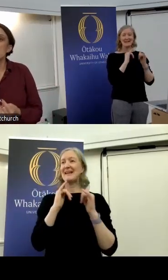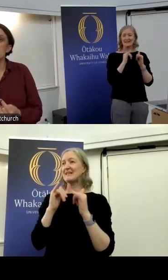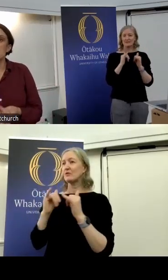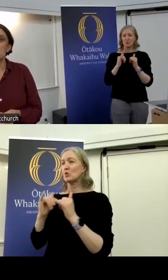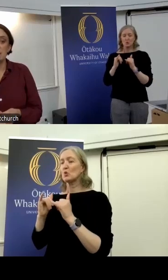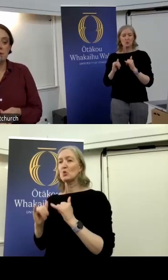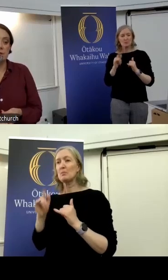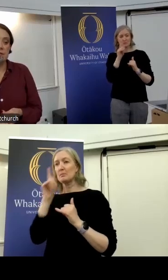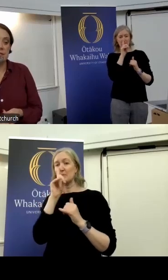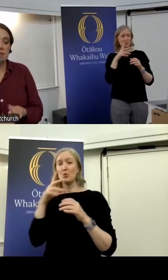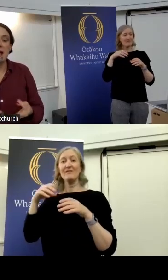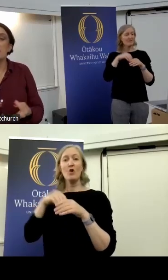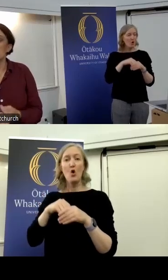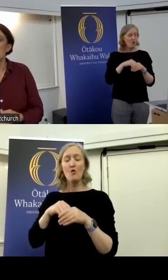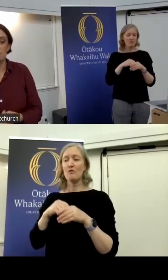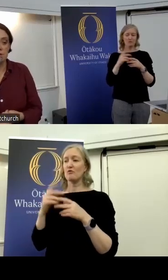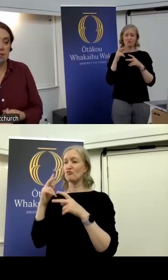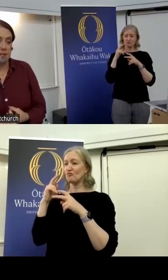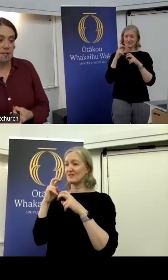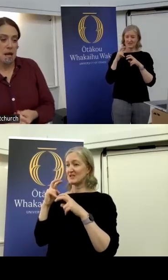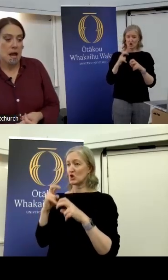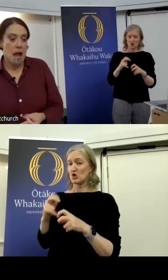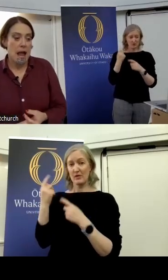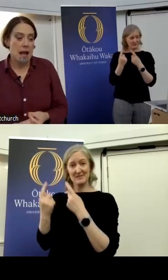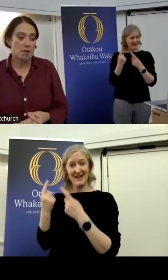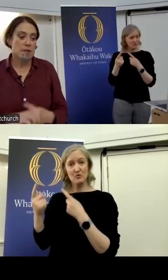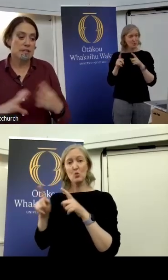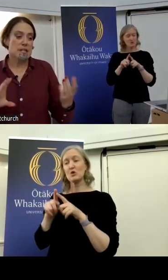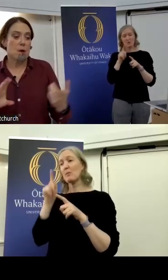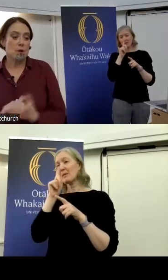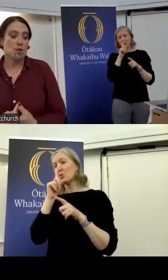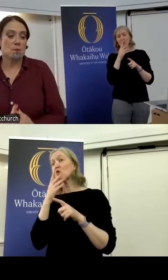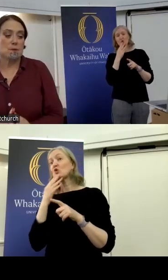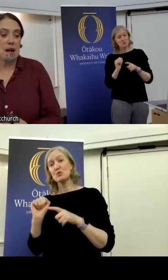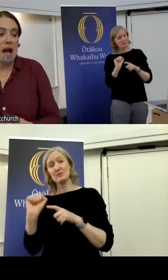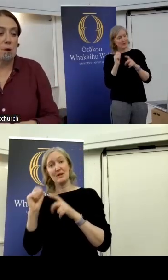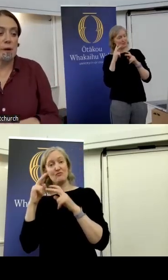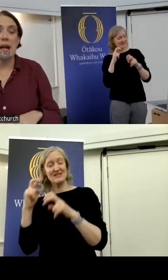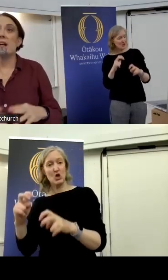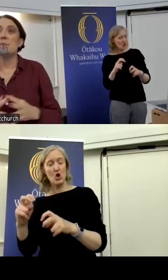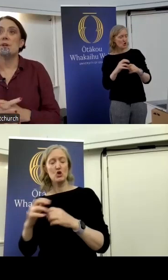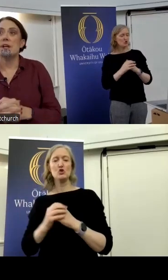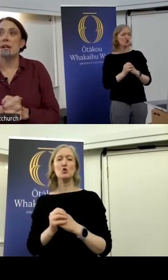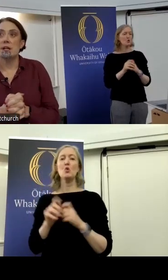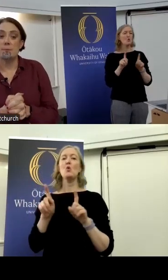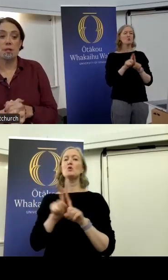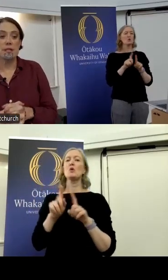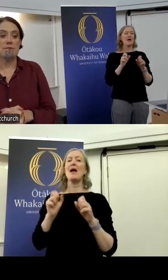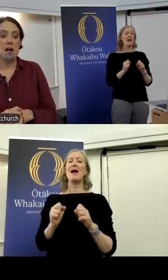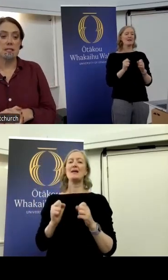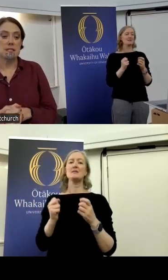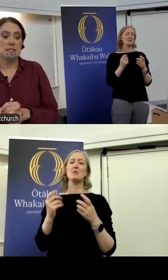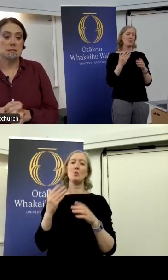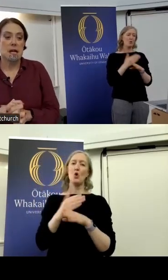so research end users and researchers. And we did our workshops with our kahui and